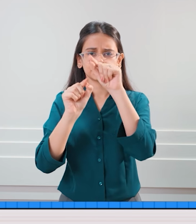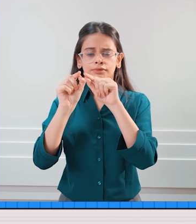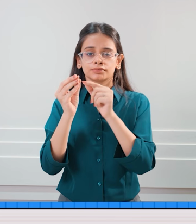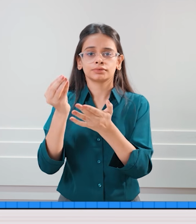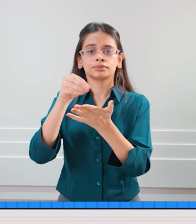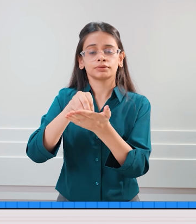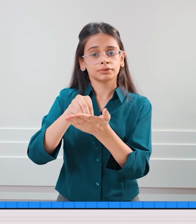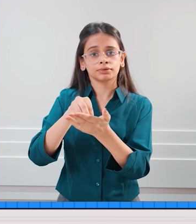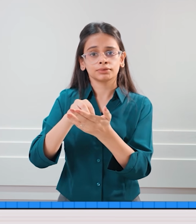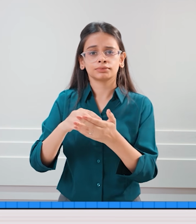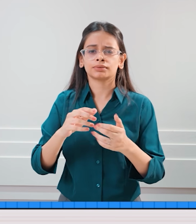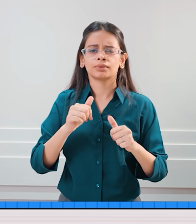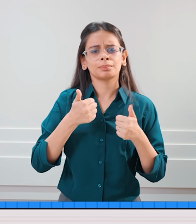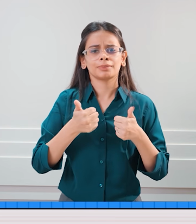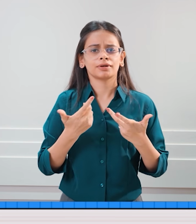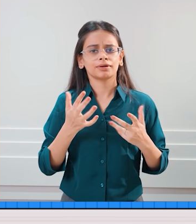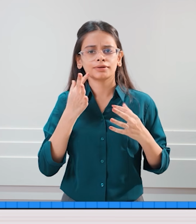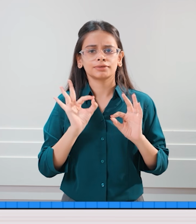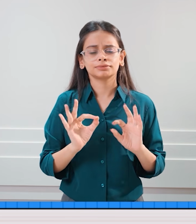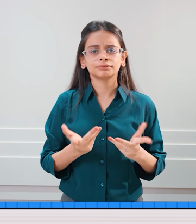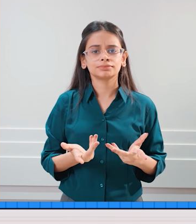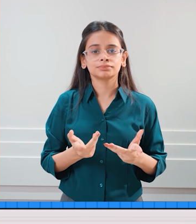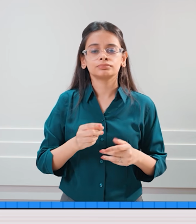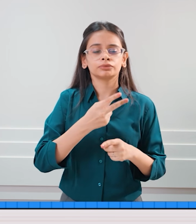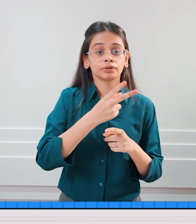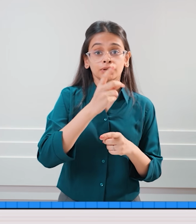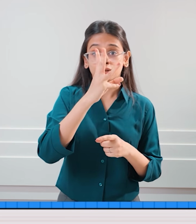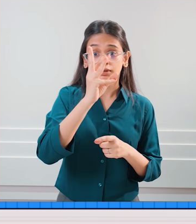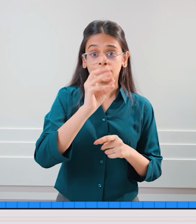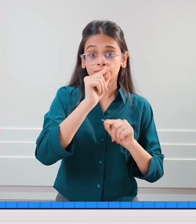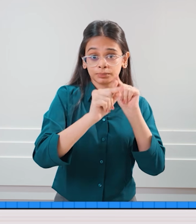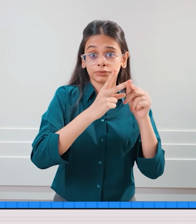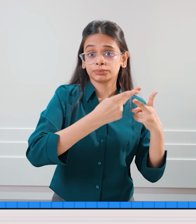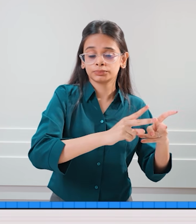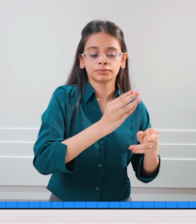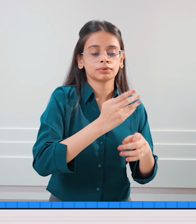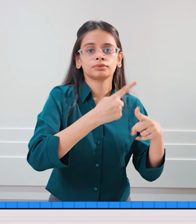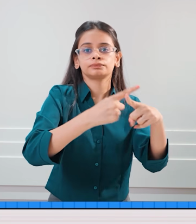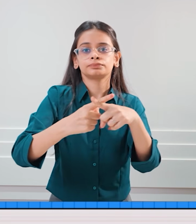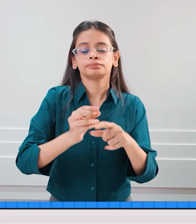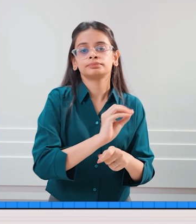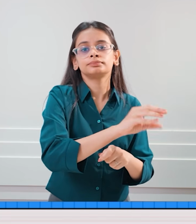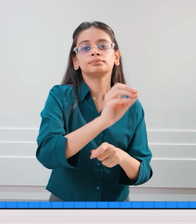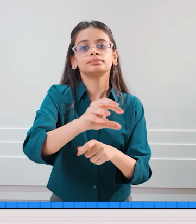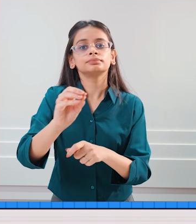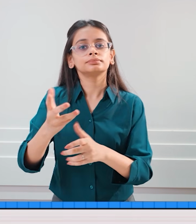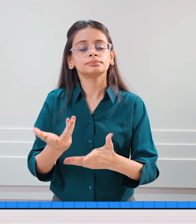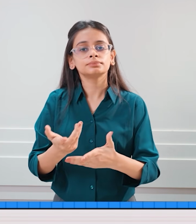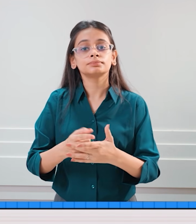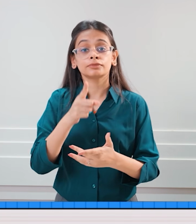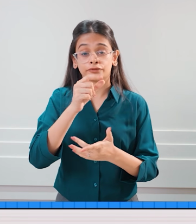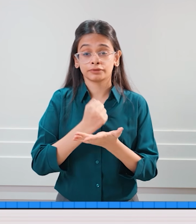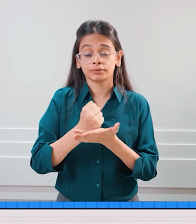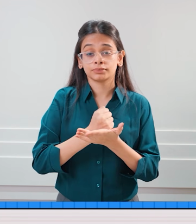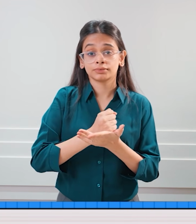such a circumstance is not a bad idea. The rest can be split between gold, bond, and real estate. However, one exercise that